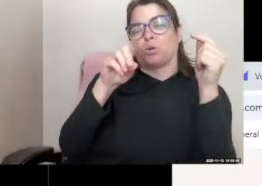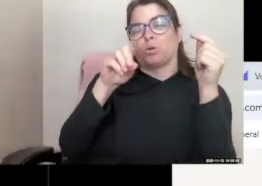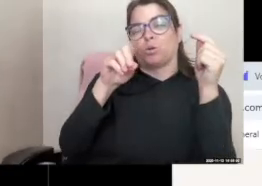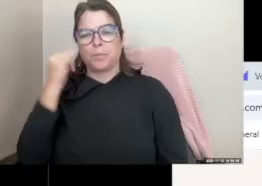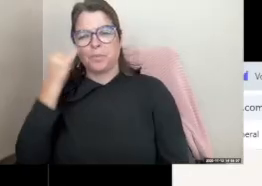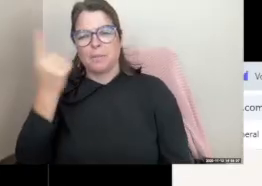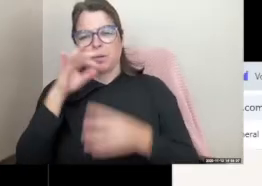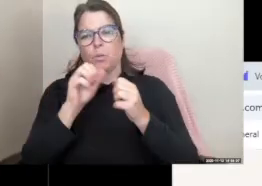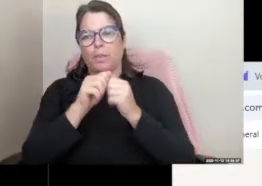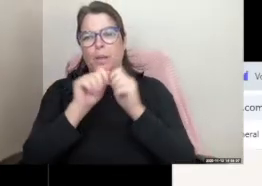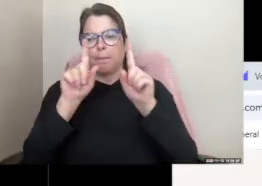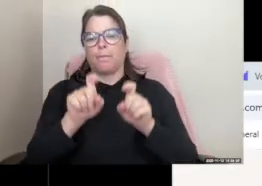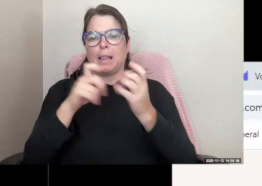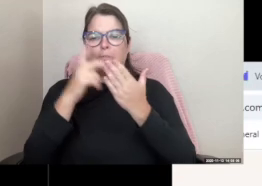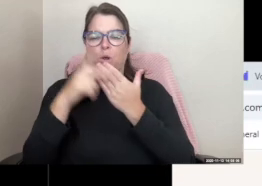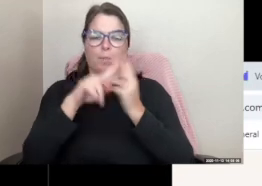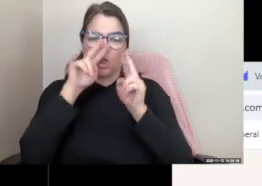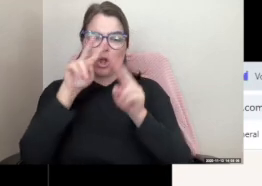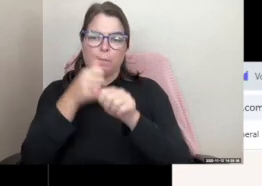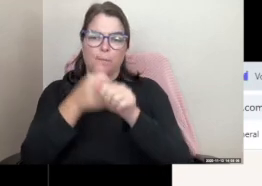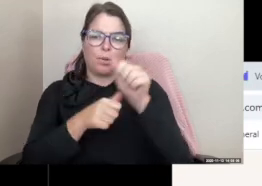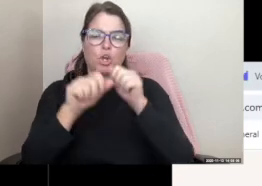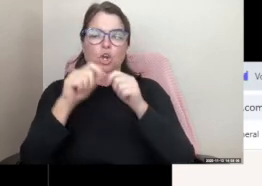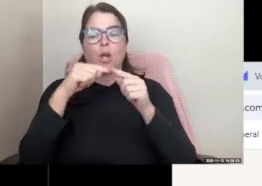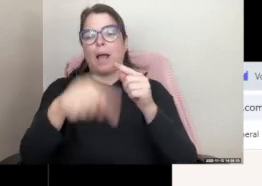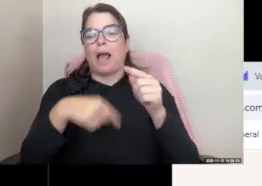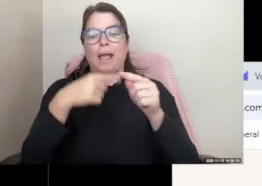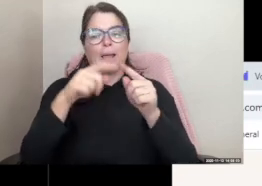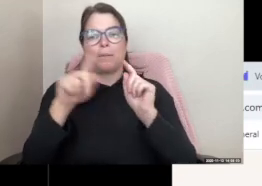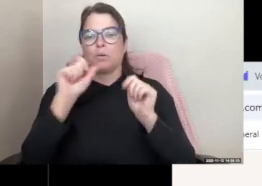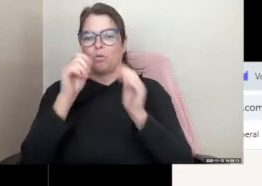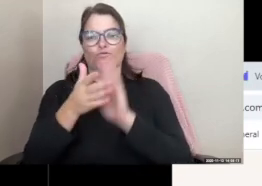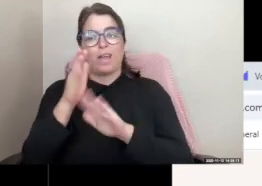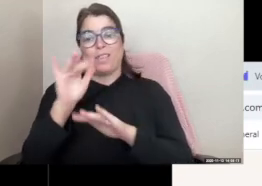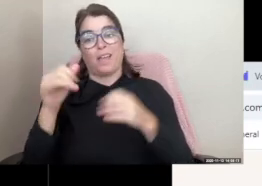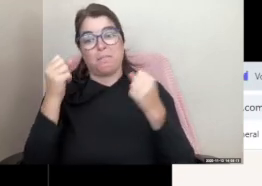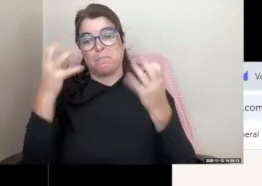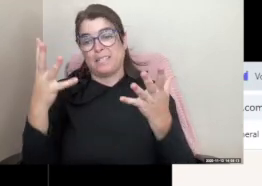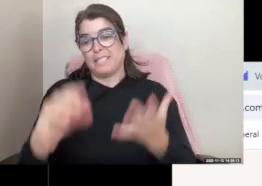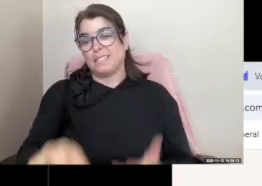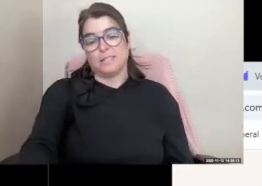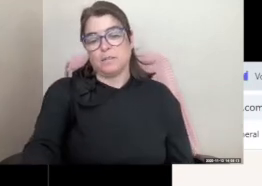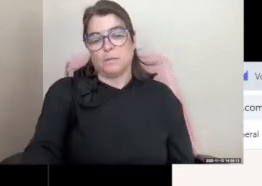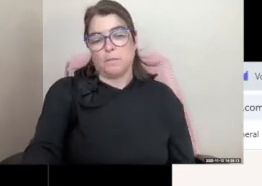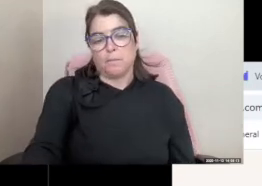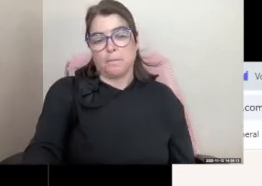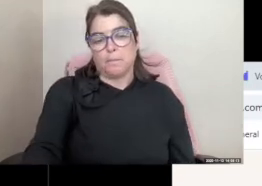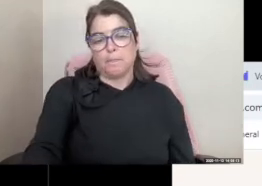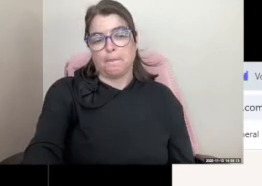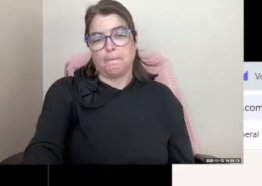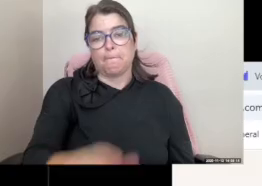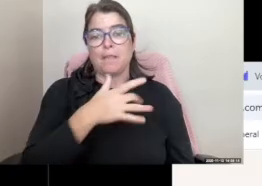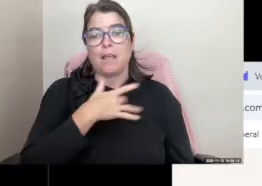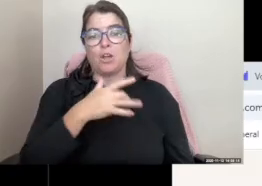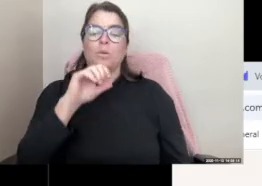meeting the individual marketplace needs, prioritizing drayage in Class 8 because you're getting the most emissions reductions on a per mile